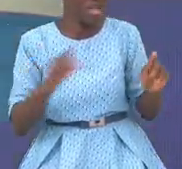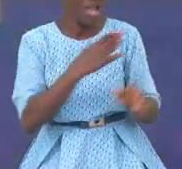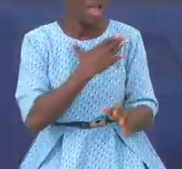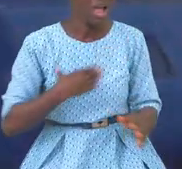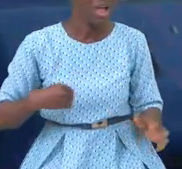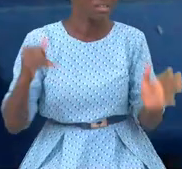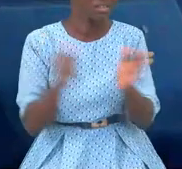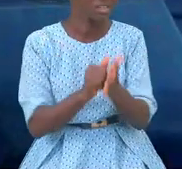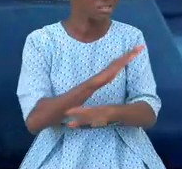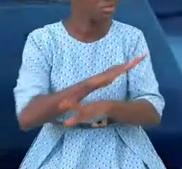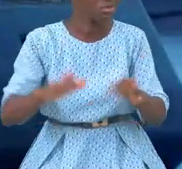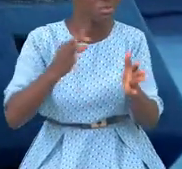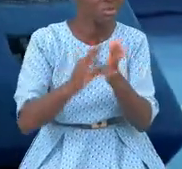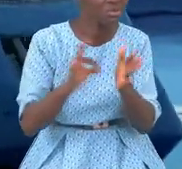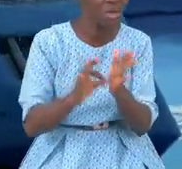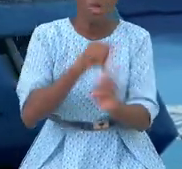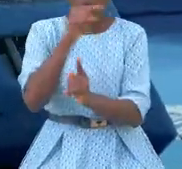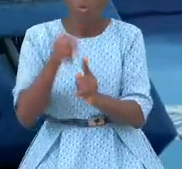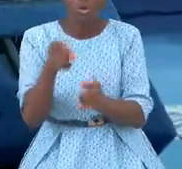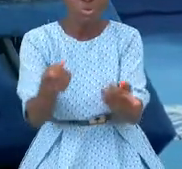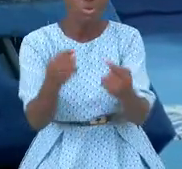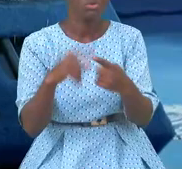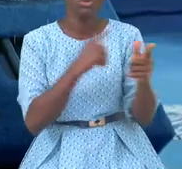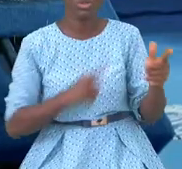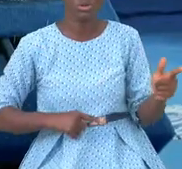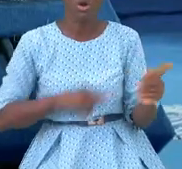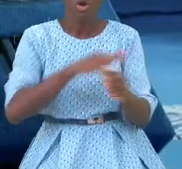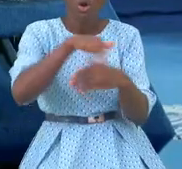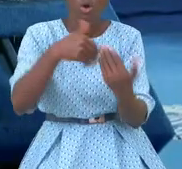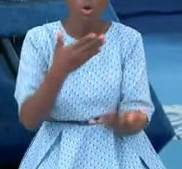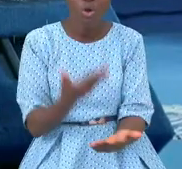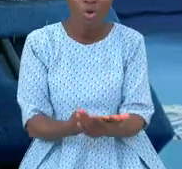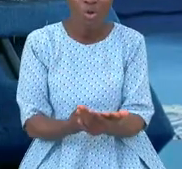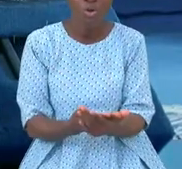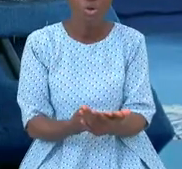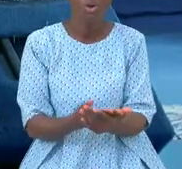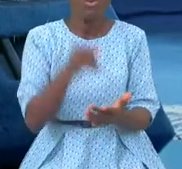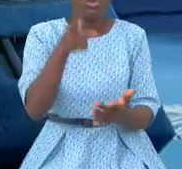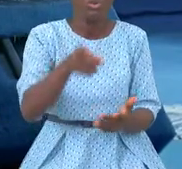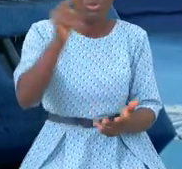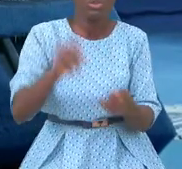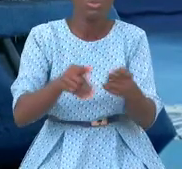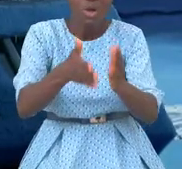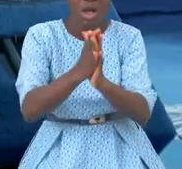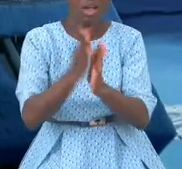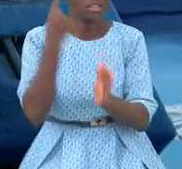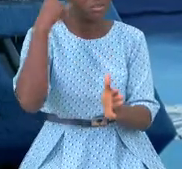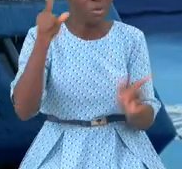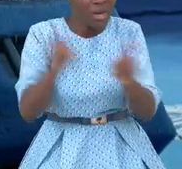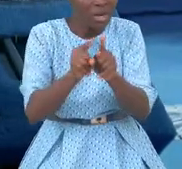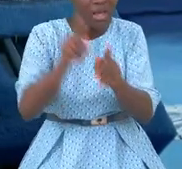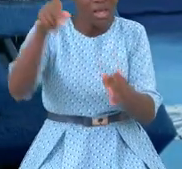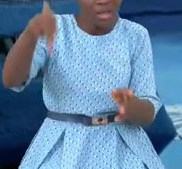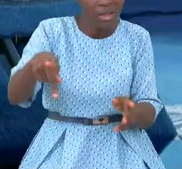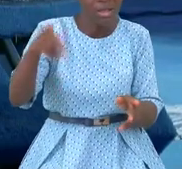can ask for, like Paul the apostle, a great apostle, he didn't talk of marriage, he talked about the mercy